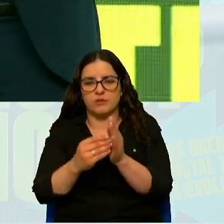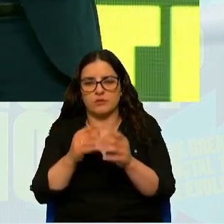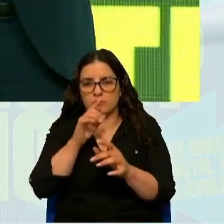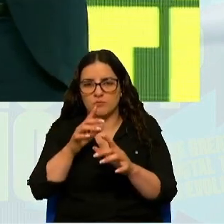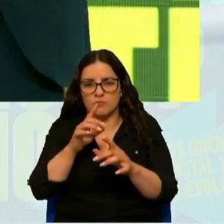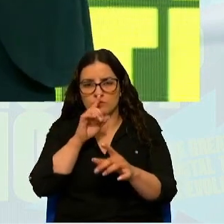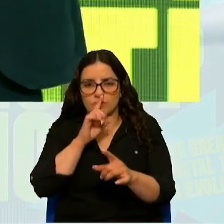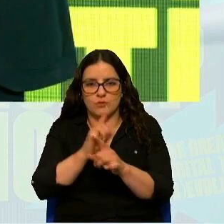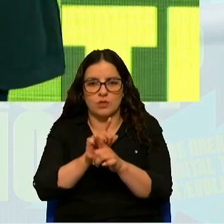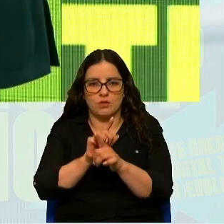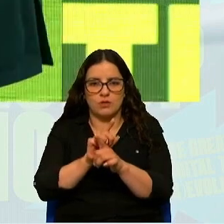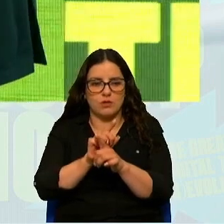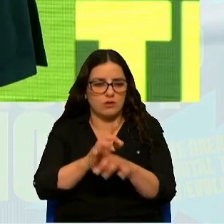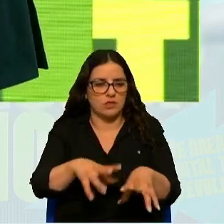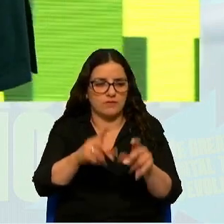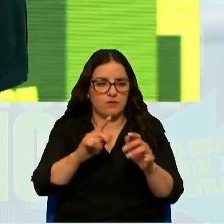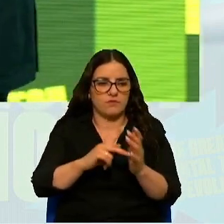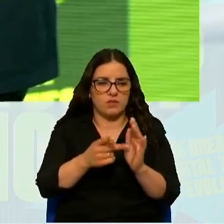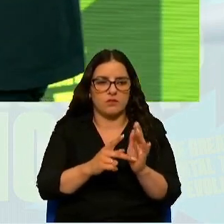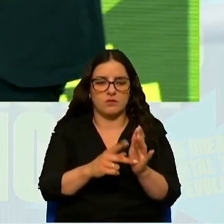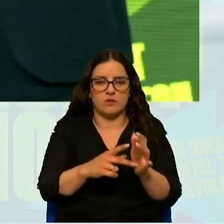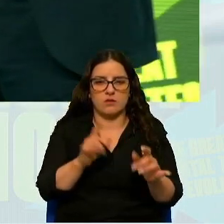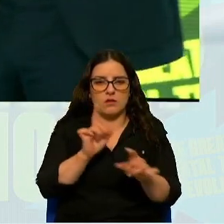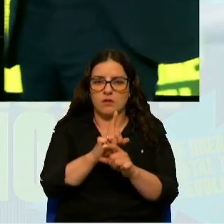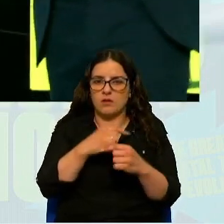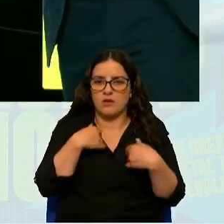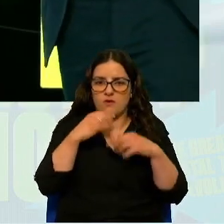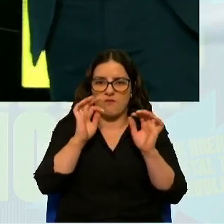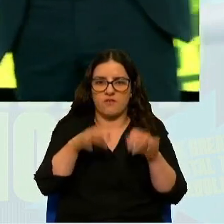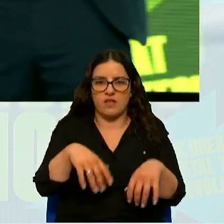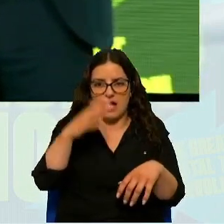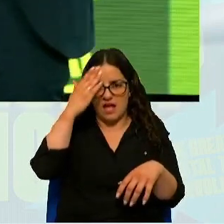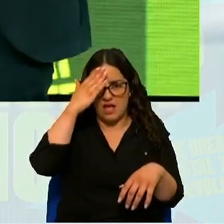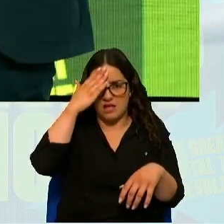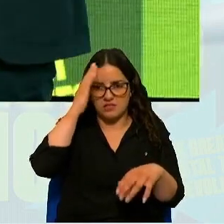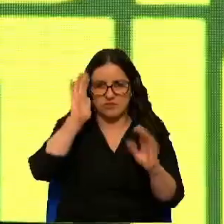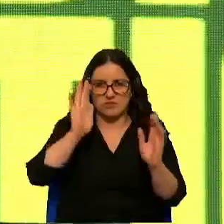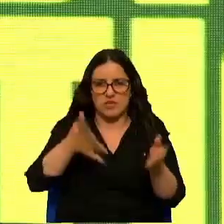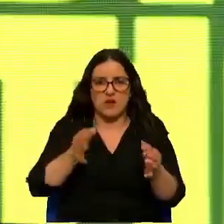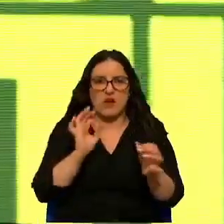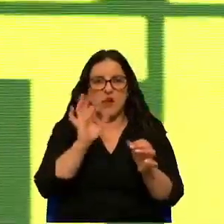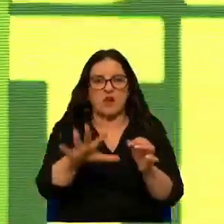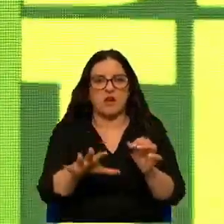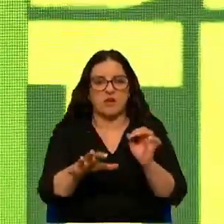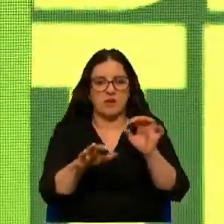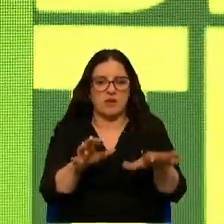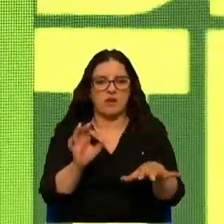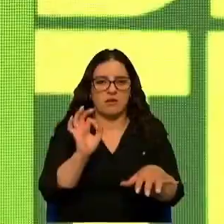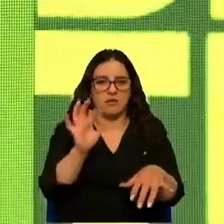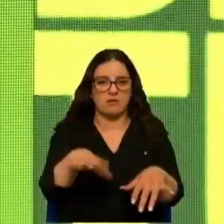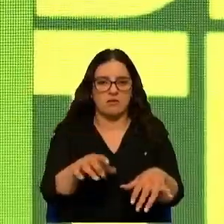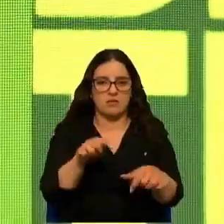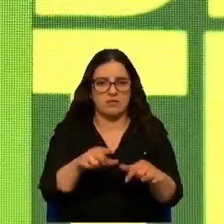developing technology. Now, that is all. I've already